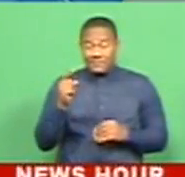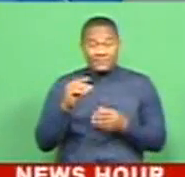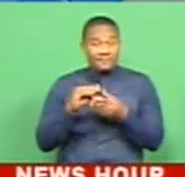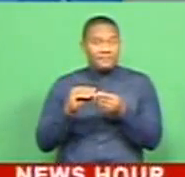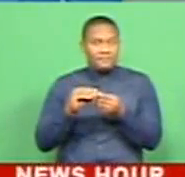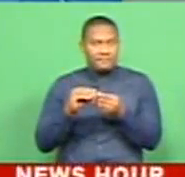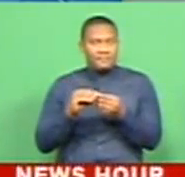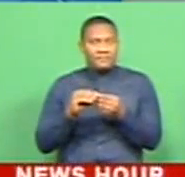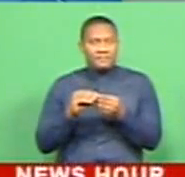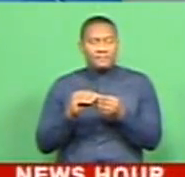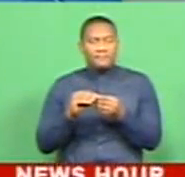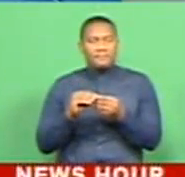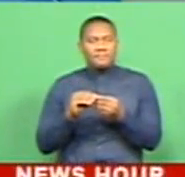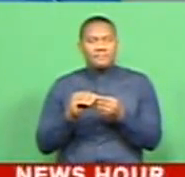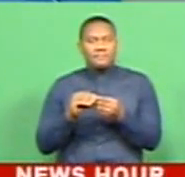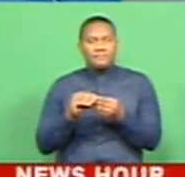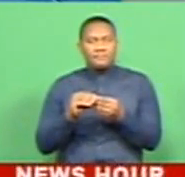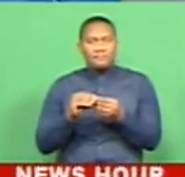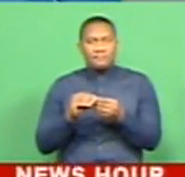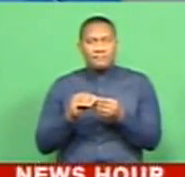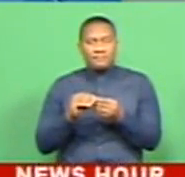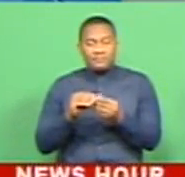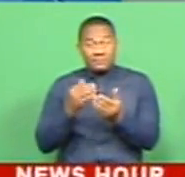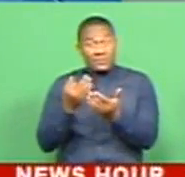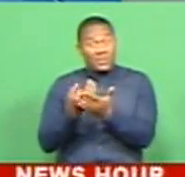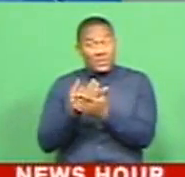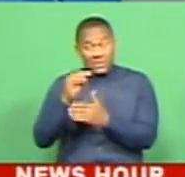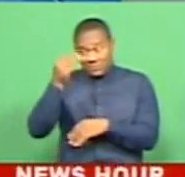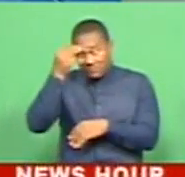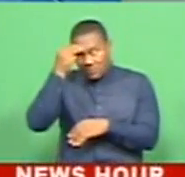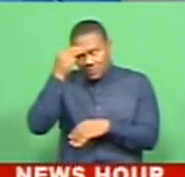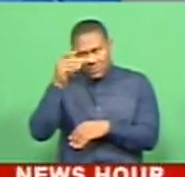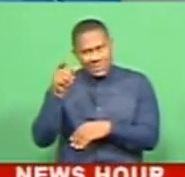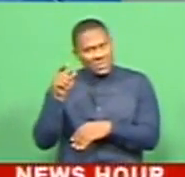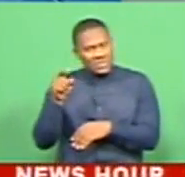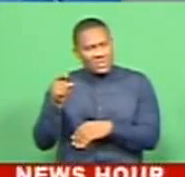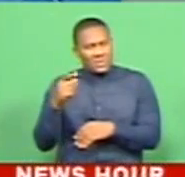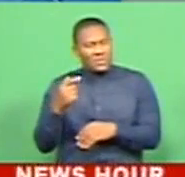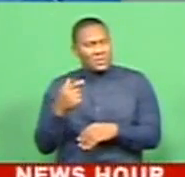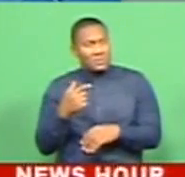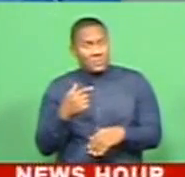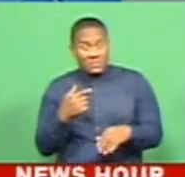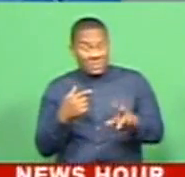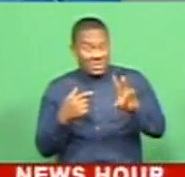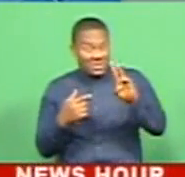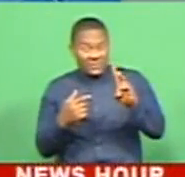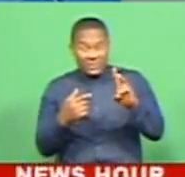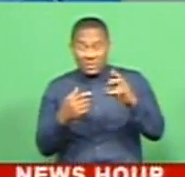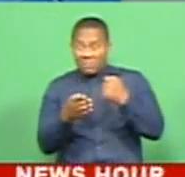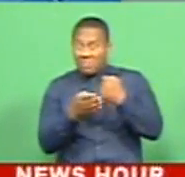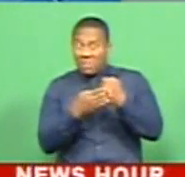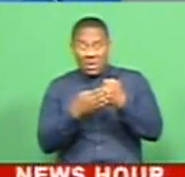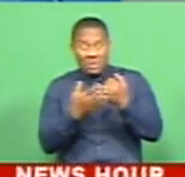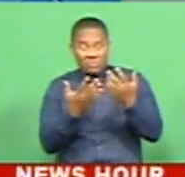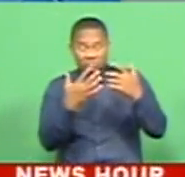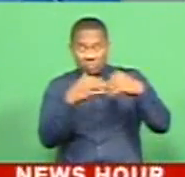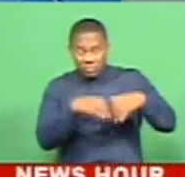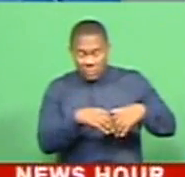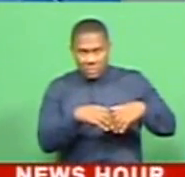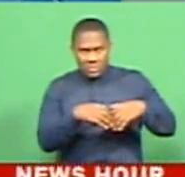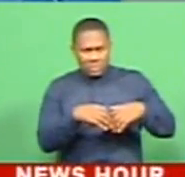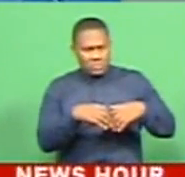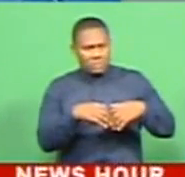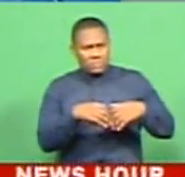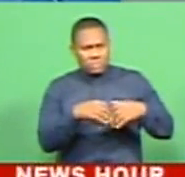The finance minister, Mr. Ken Ofori-Atta, has justified the closure of the 7 banks, stressing that the consolidation of